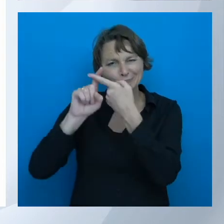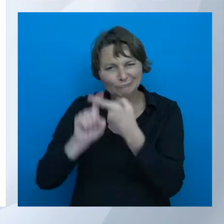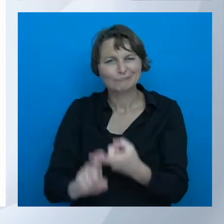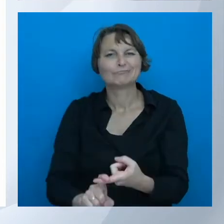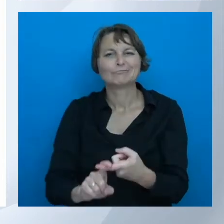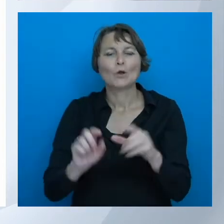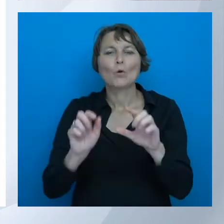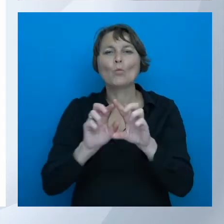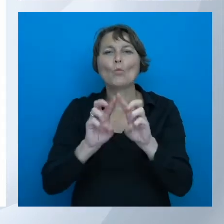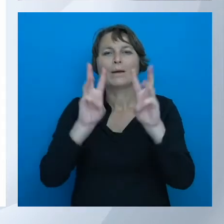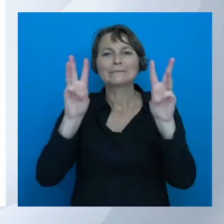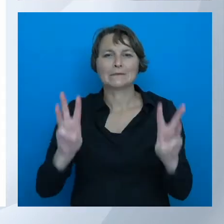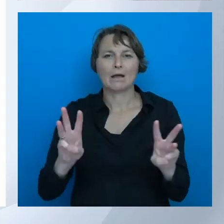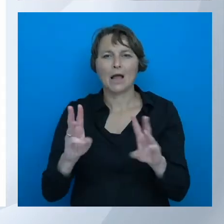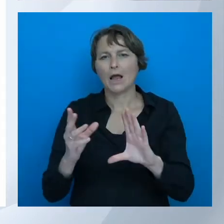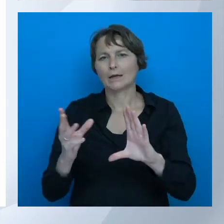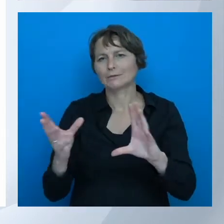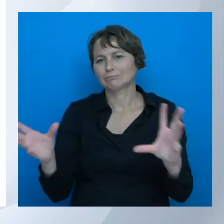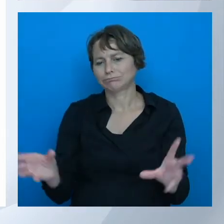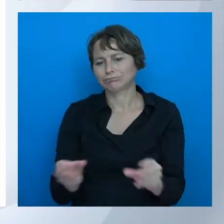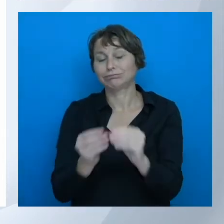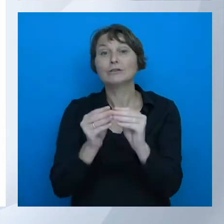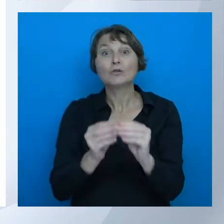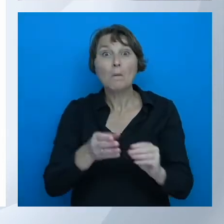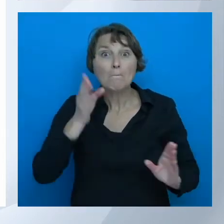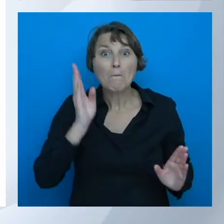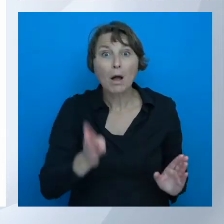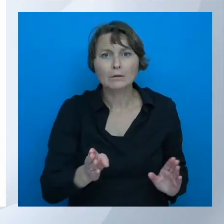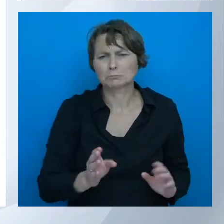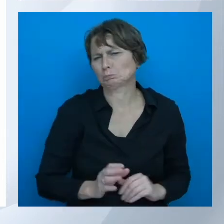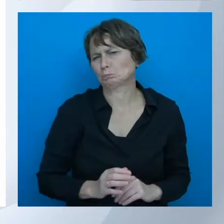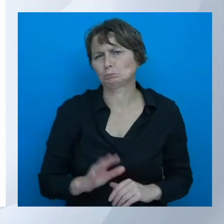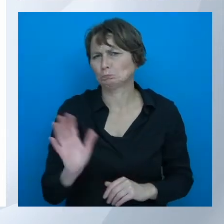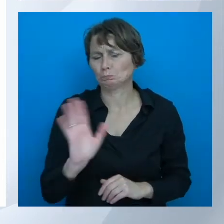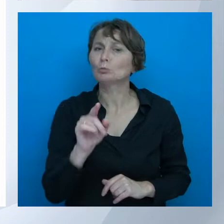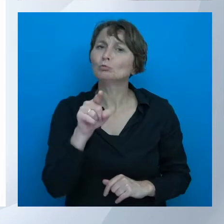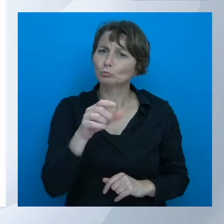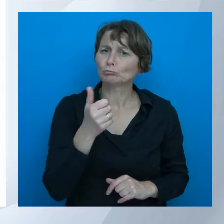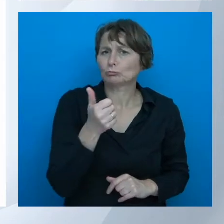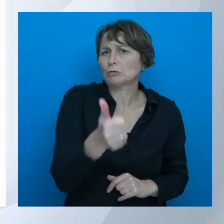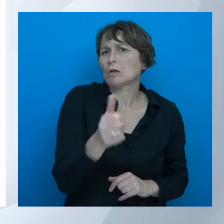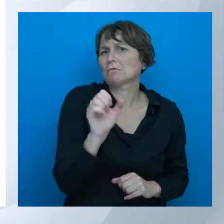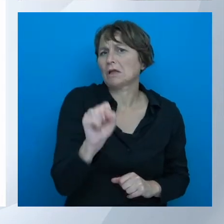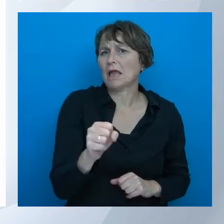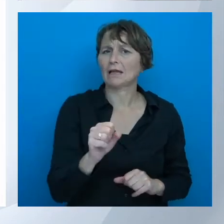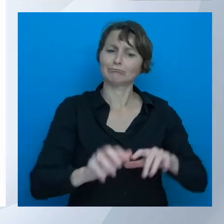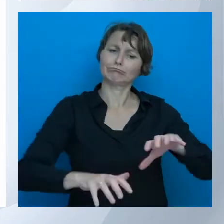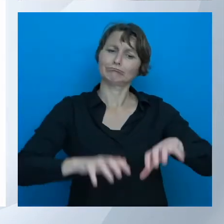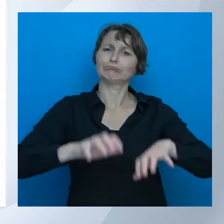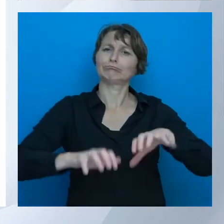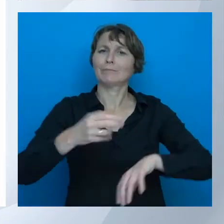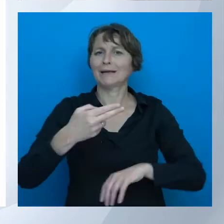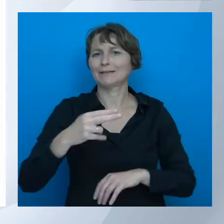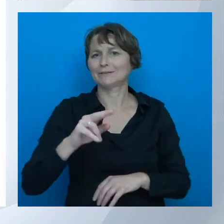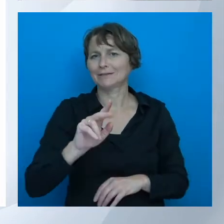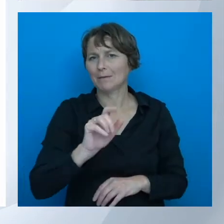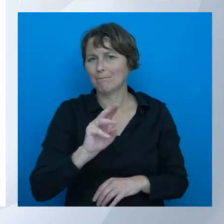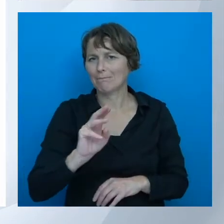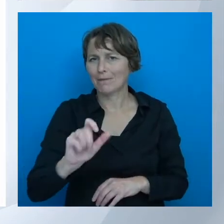not required. So if you don't want to use it, you're fair to use your own HTML. And once you have that